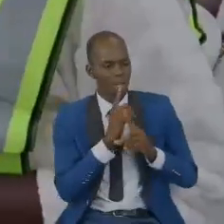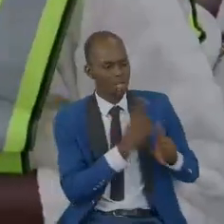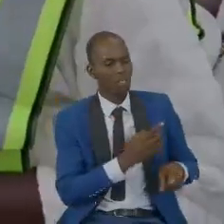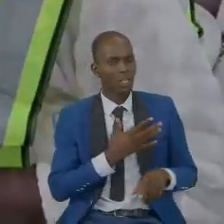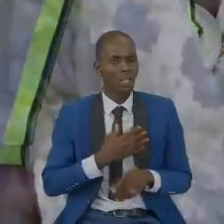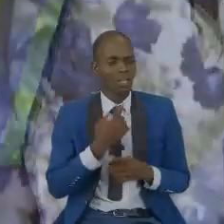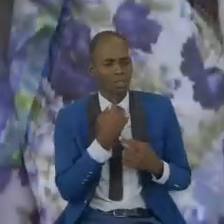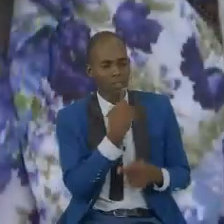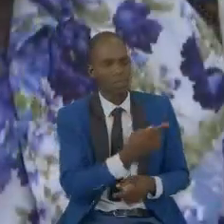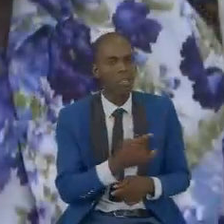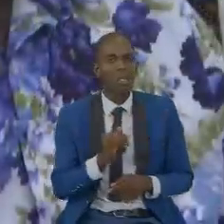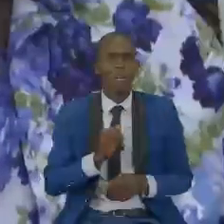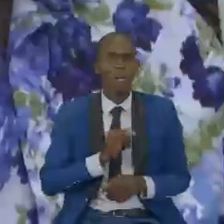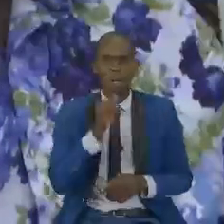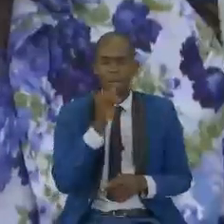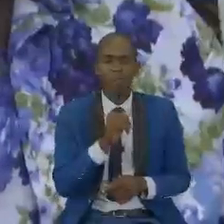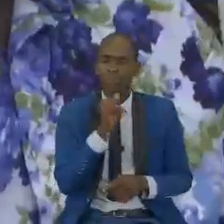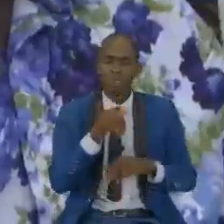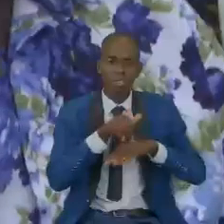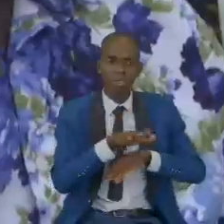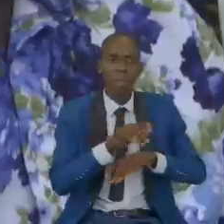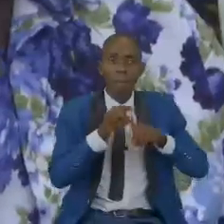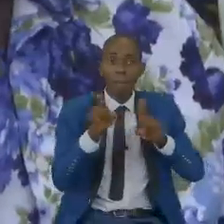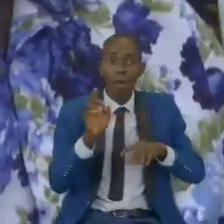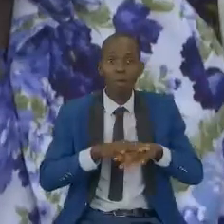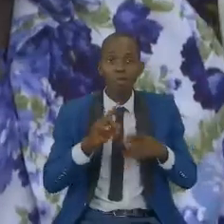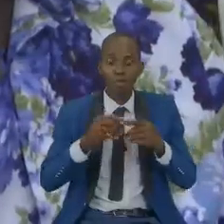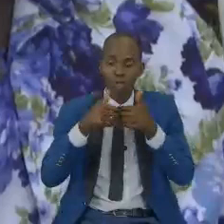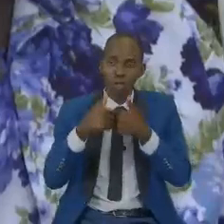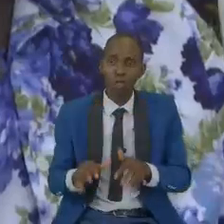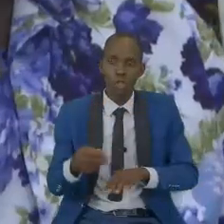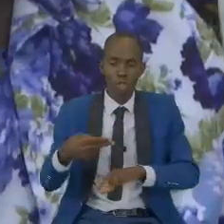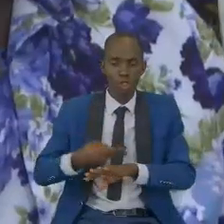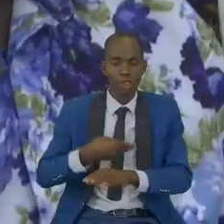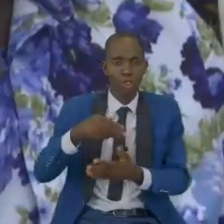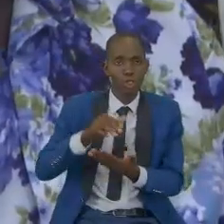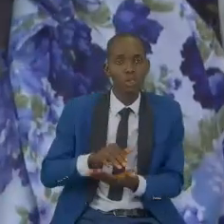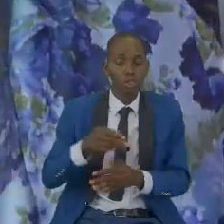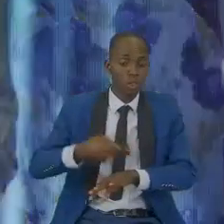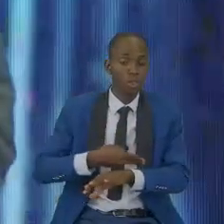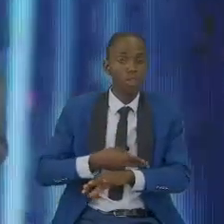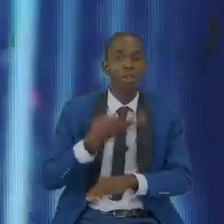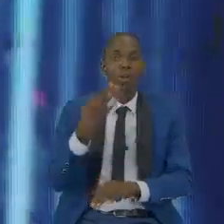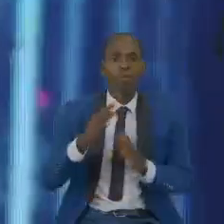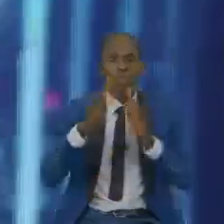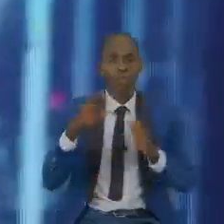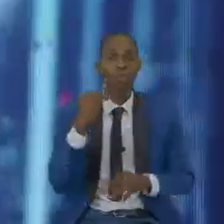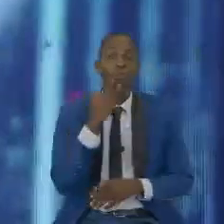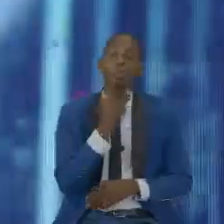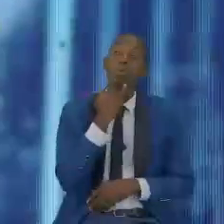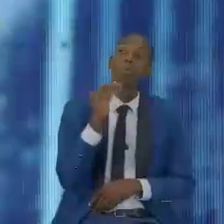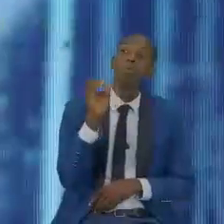sent but unto the lost sheep of the house of Israel. Is that so? Look at